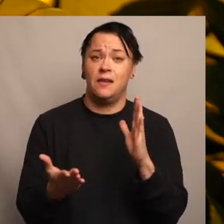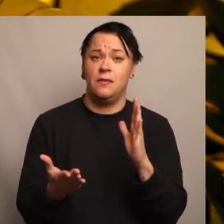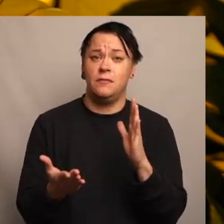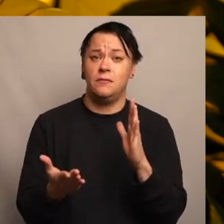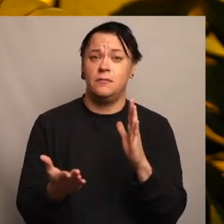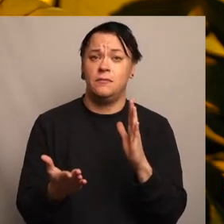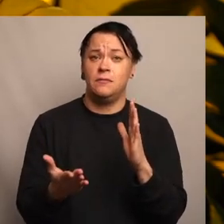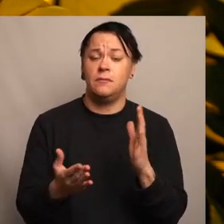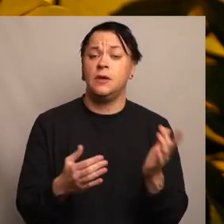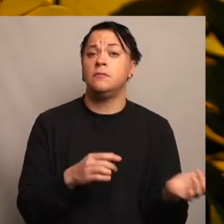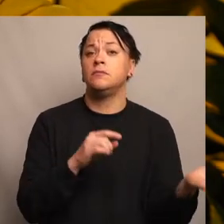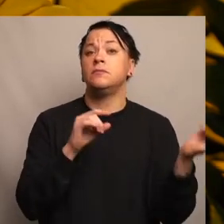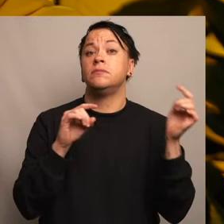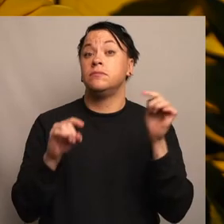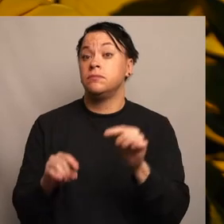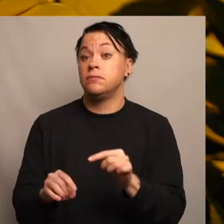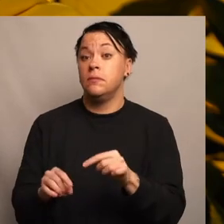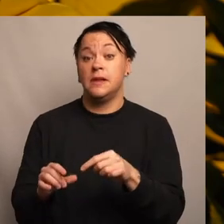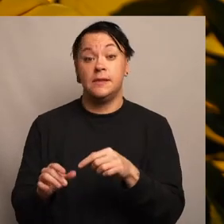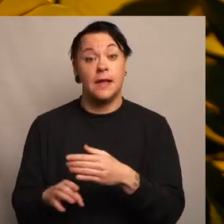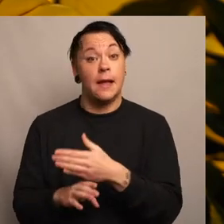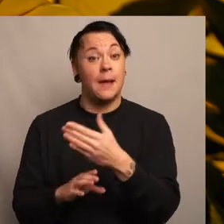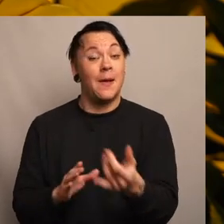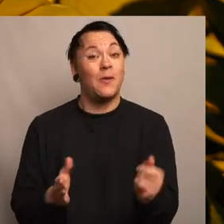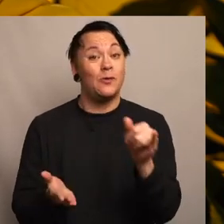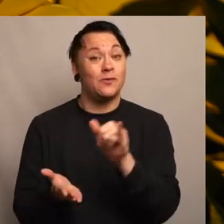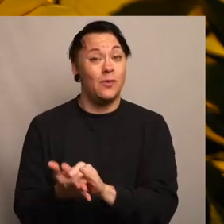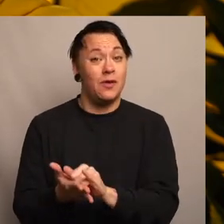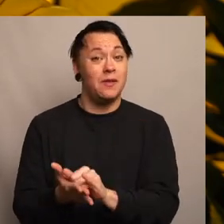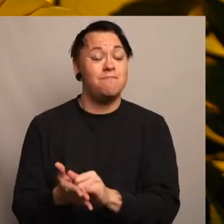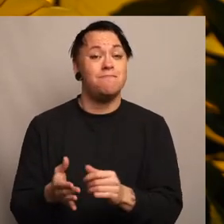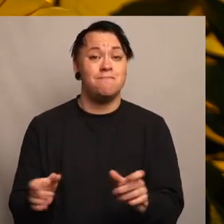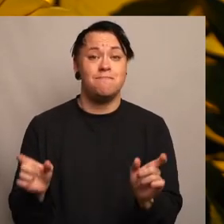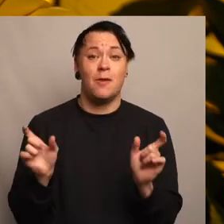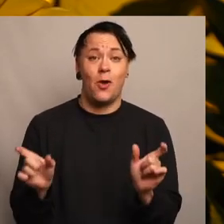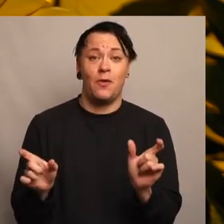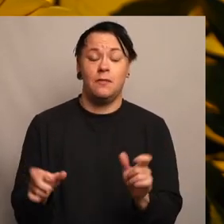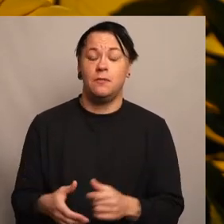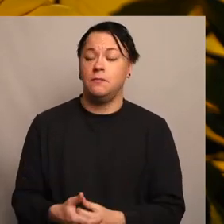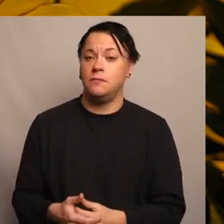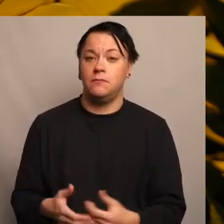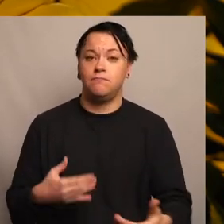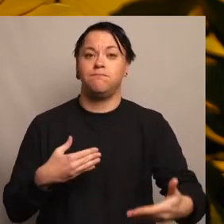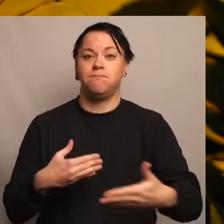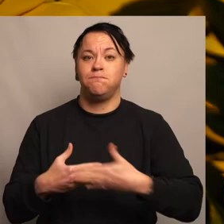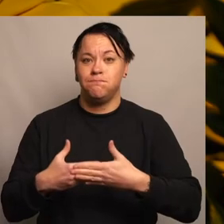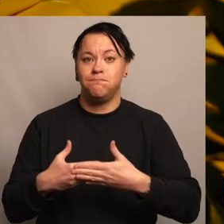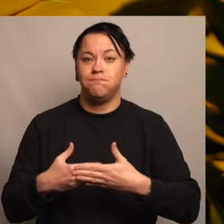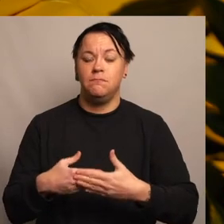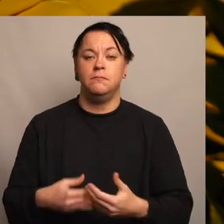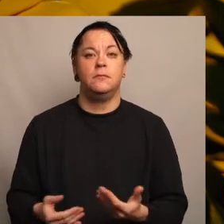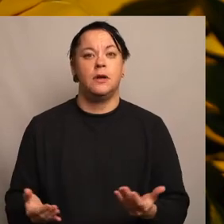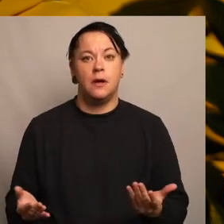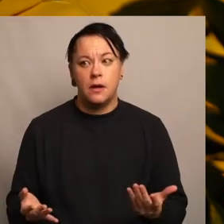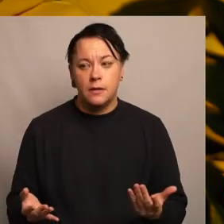it was lockdown. So like, have fun making friends during lockdown. But once like the restriction got easier,